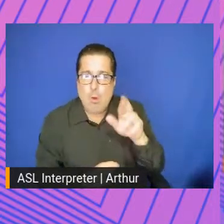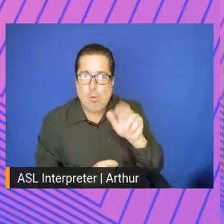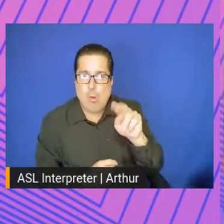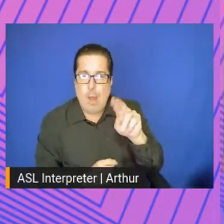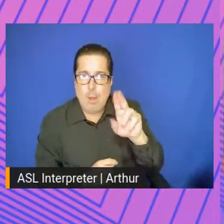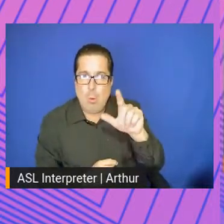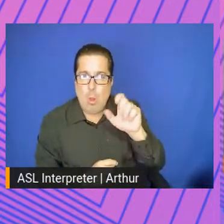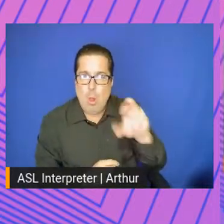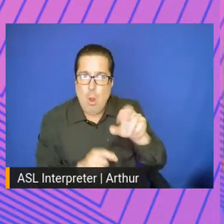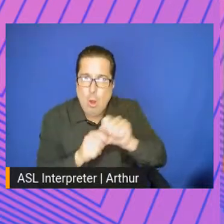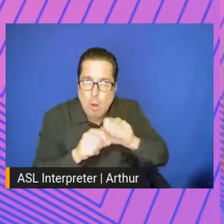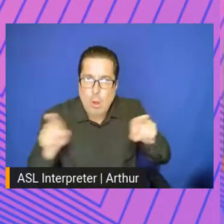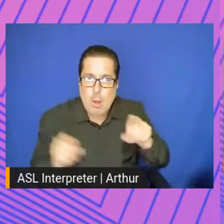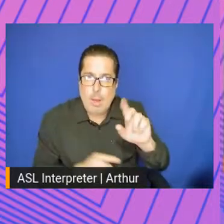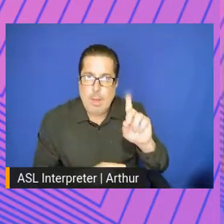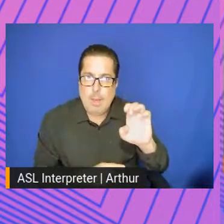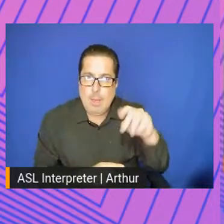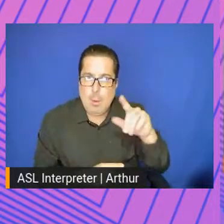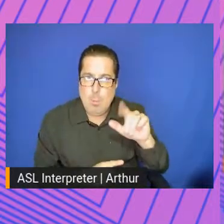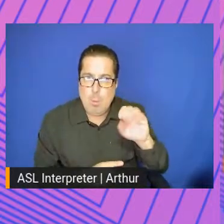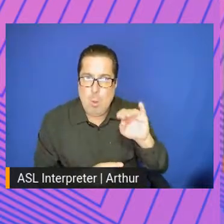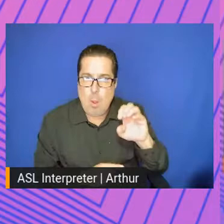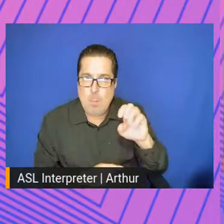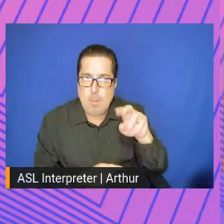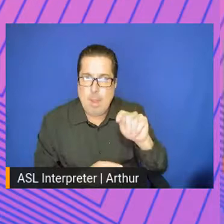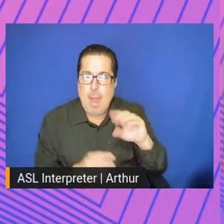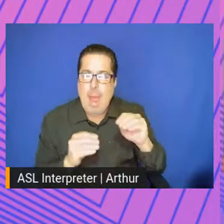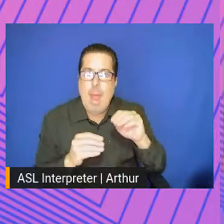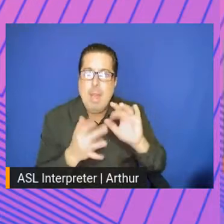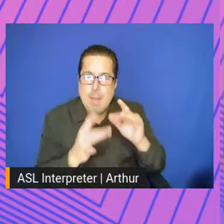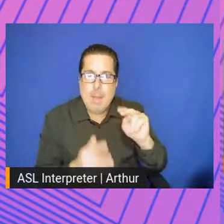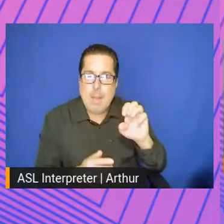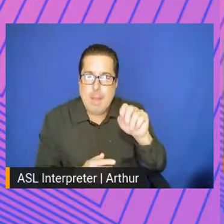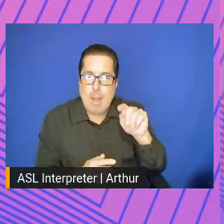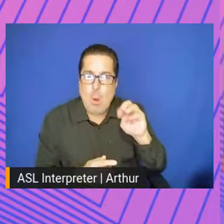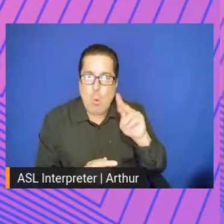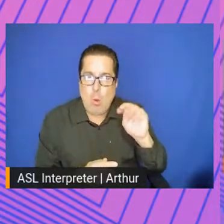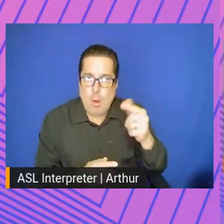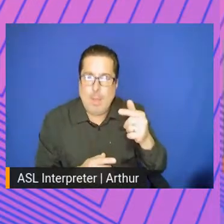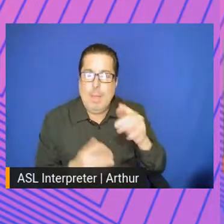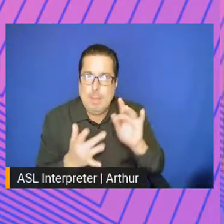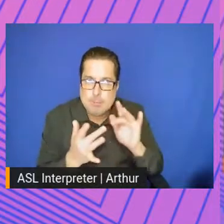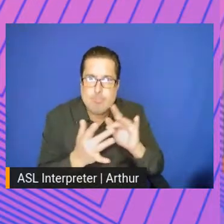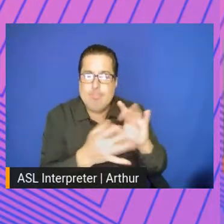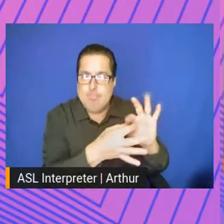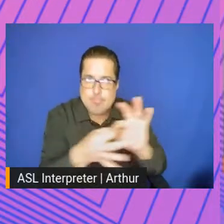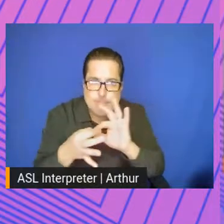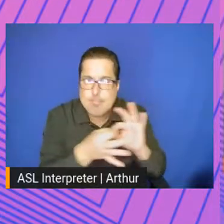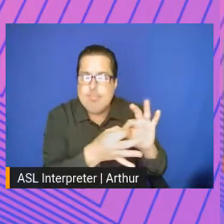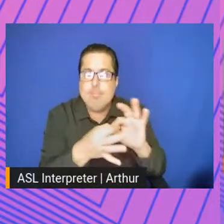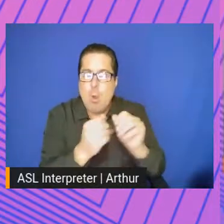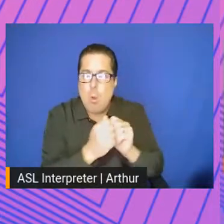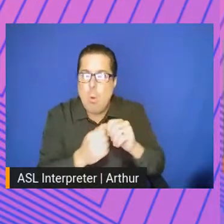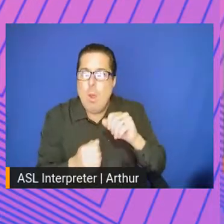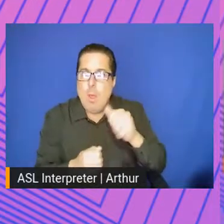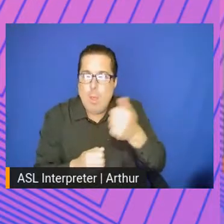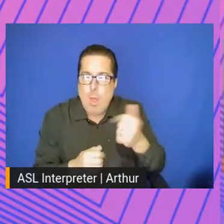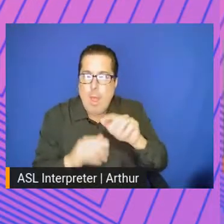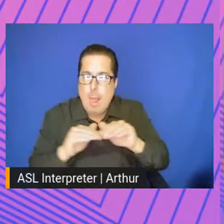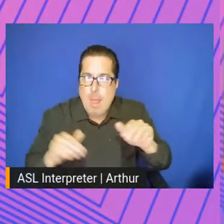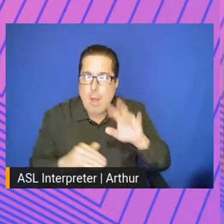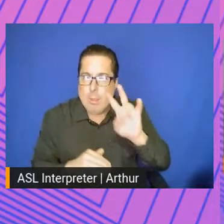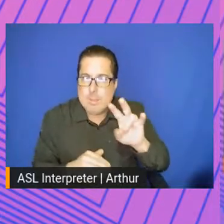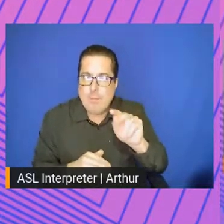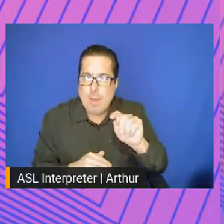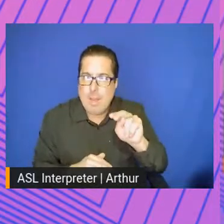as easier networking. So you can think about reinventing networking, especially focusing on kind of layer 7 networking, service mesh,